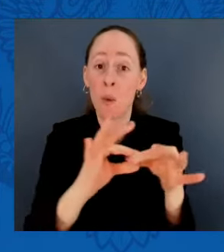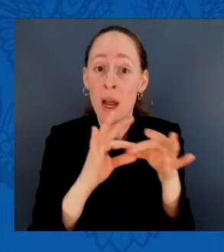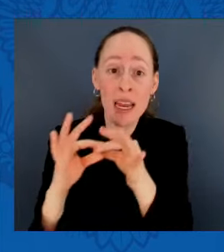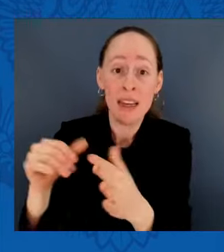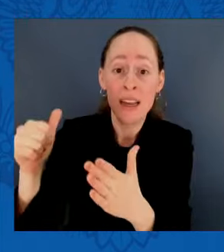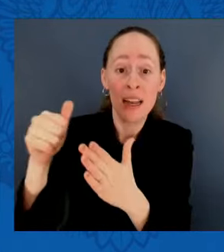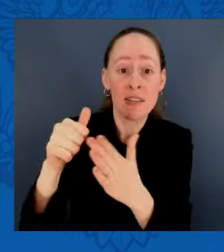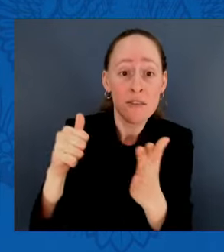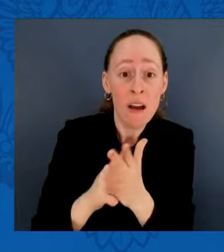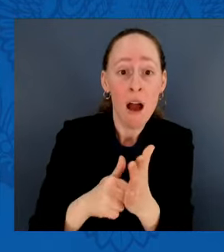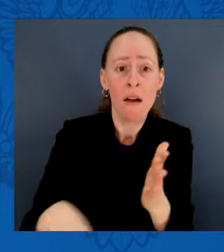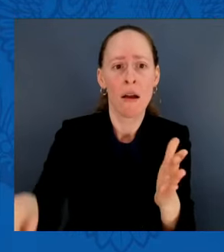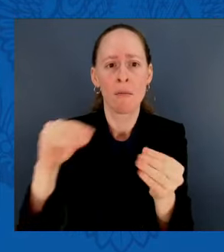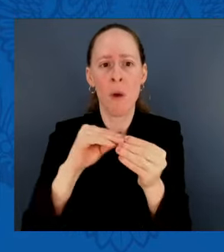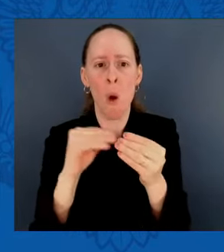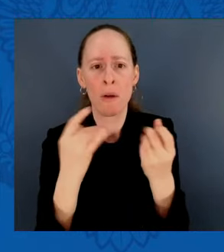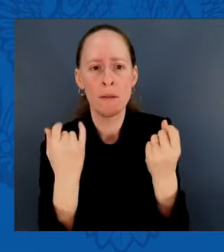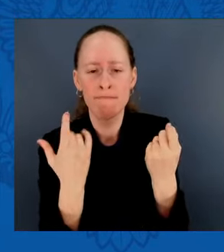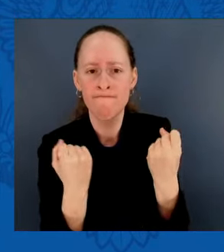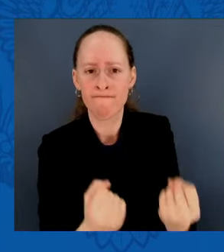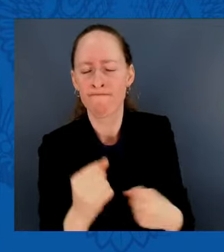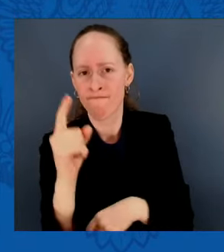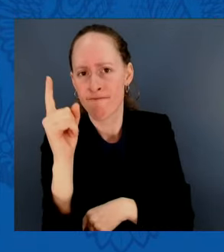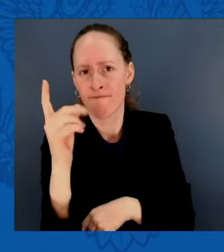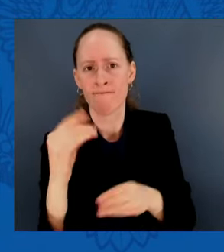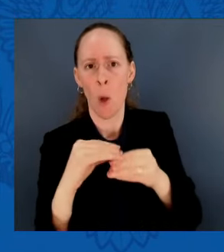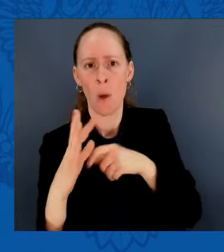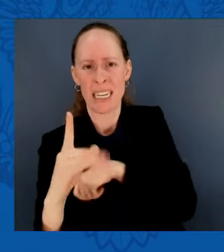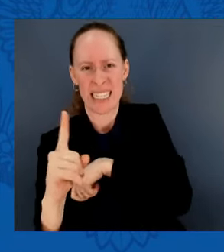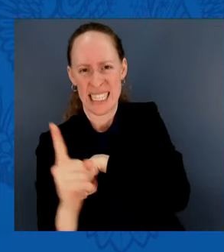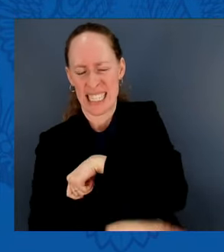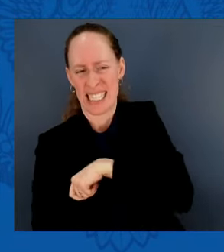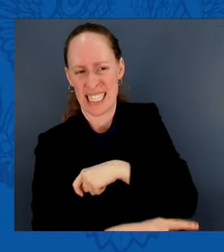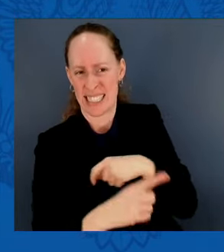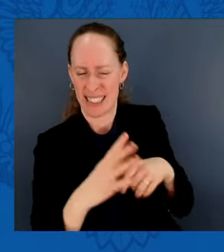Pass bipartisan privacy legislation to protect our children online.